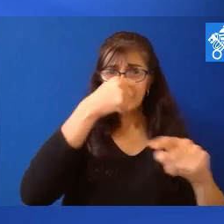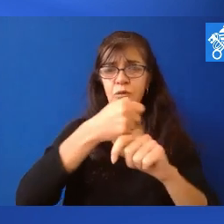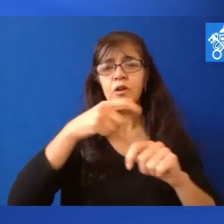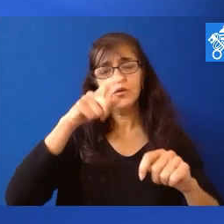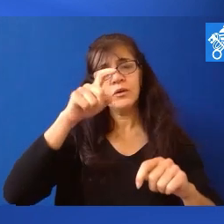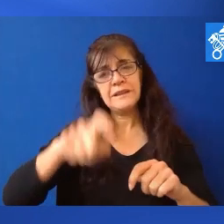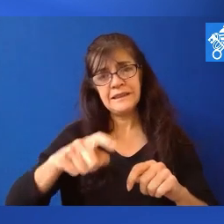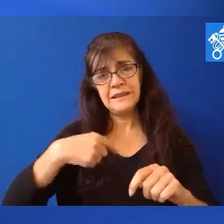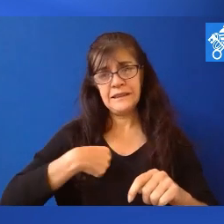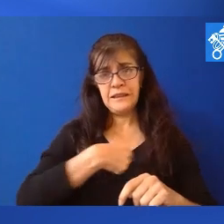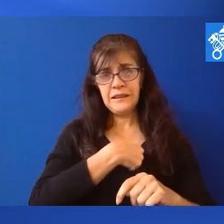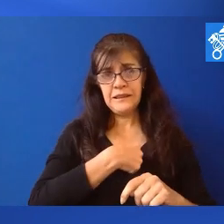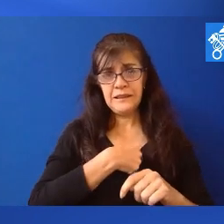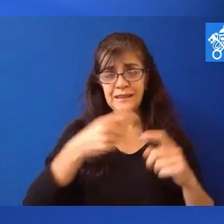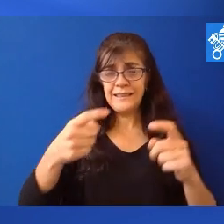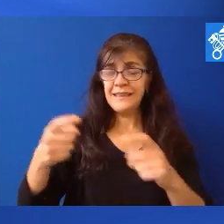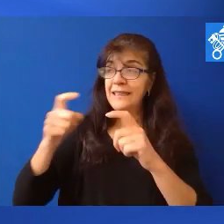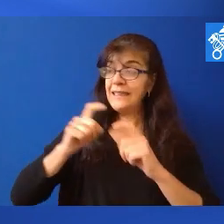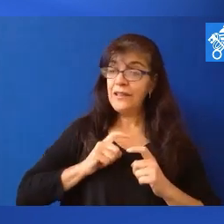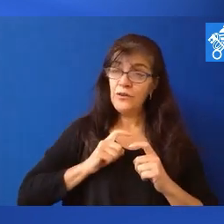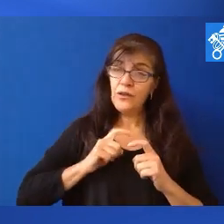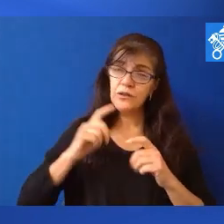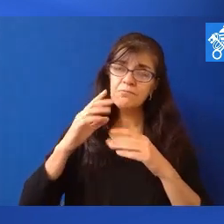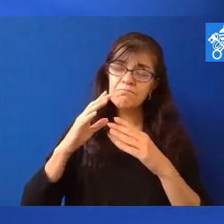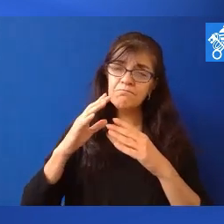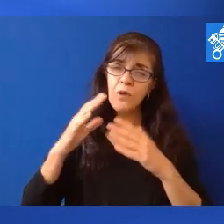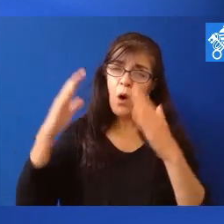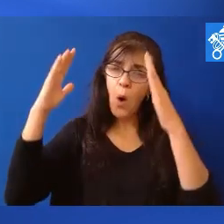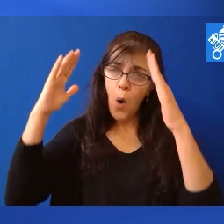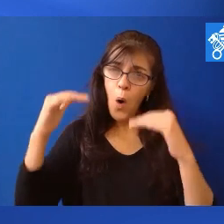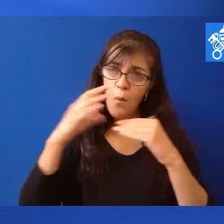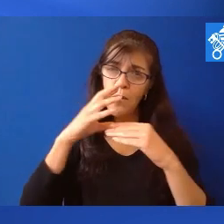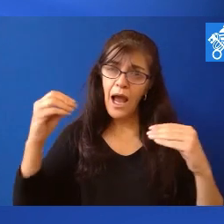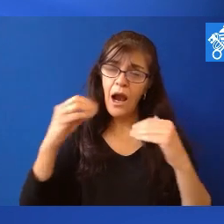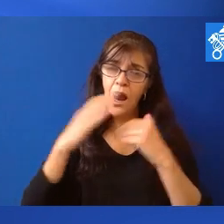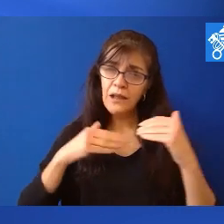need. May he give us all consolation and hope.